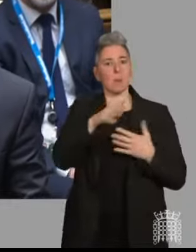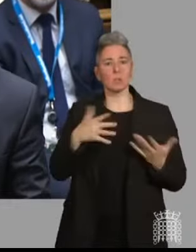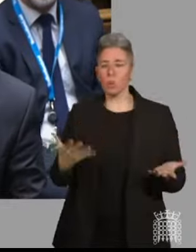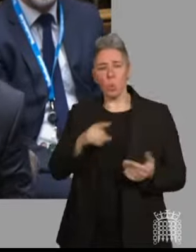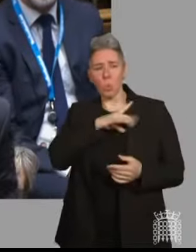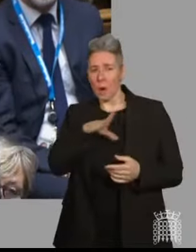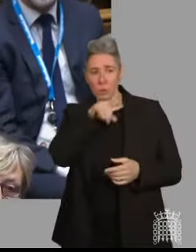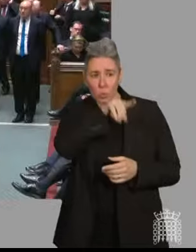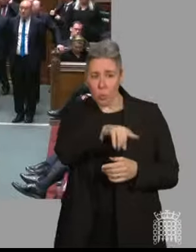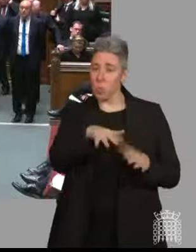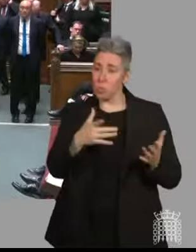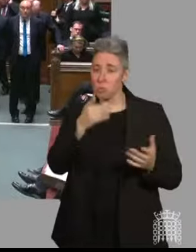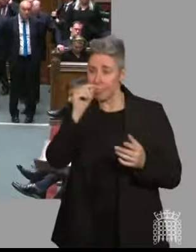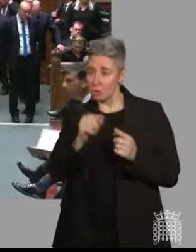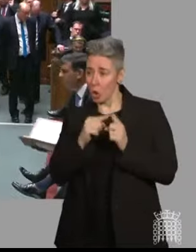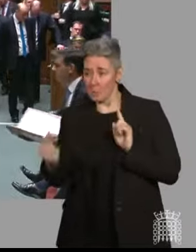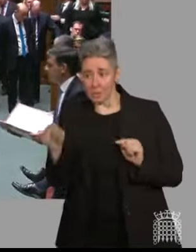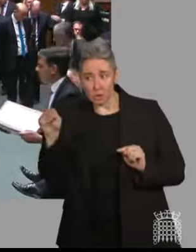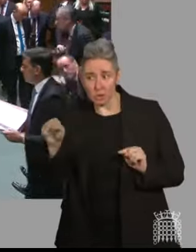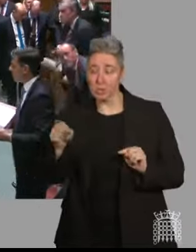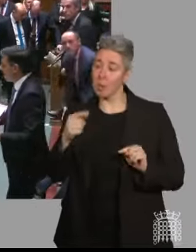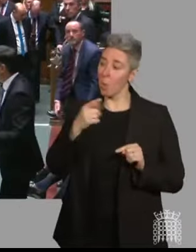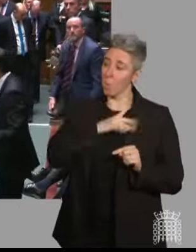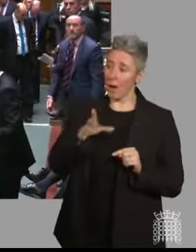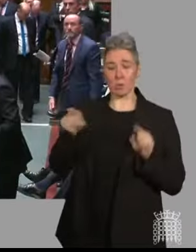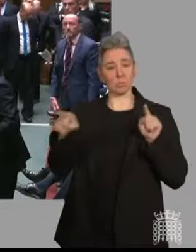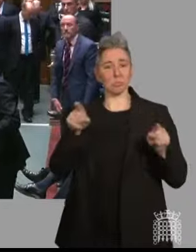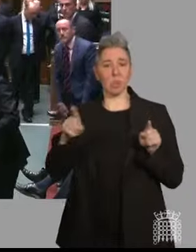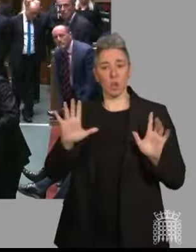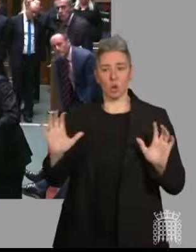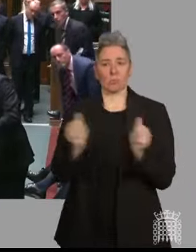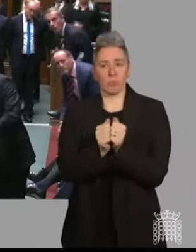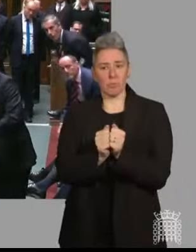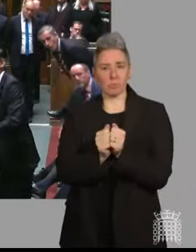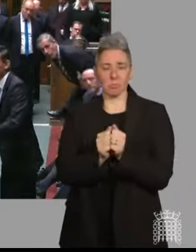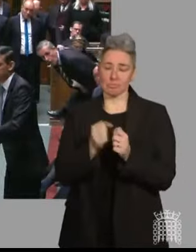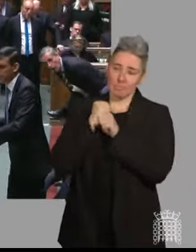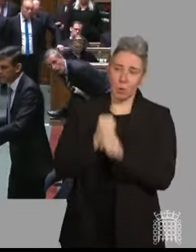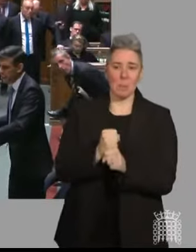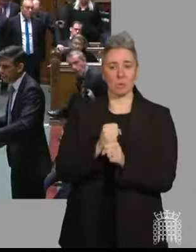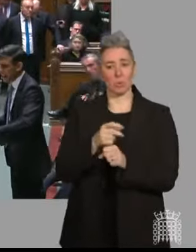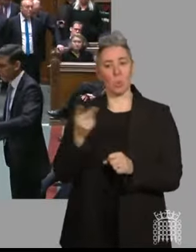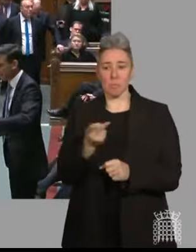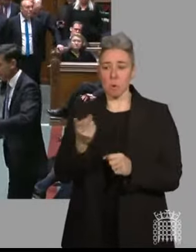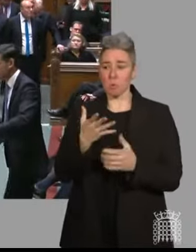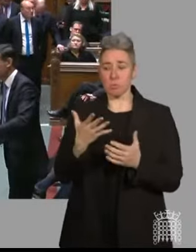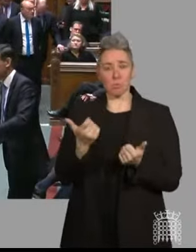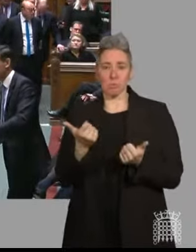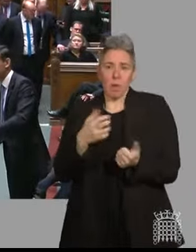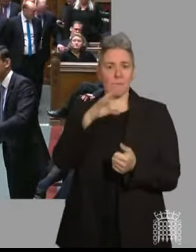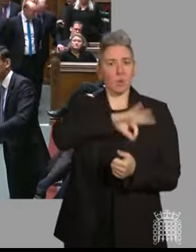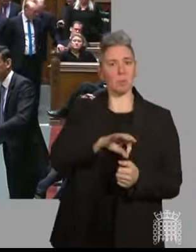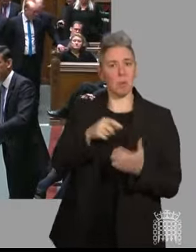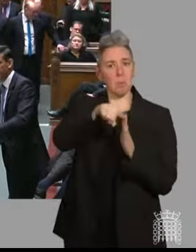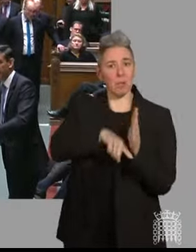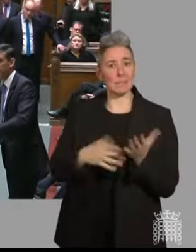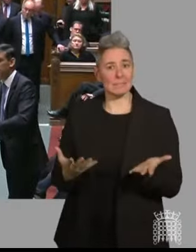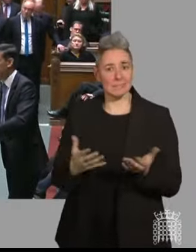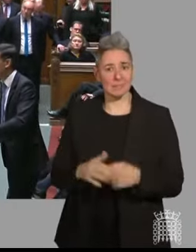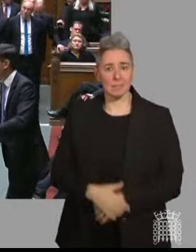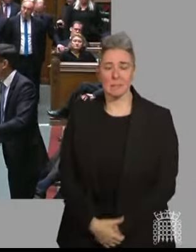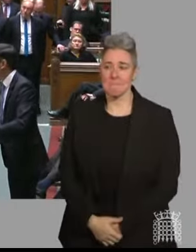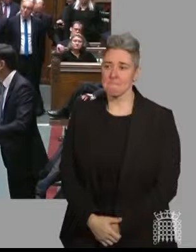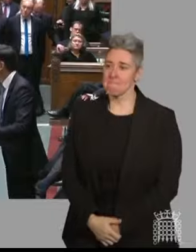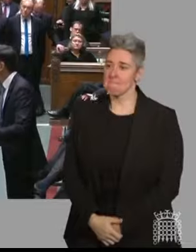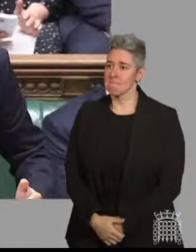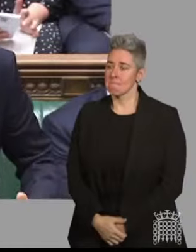affordable policies? Well, Mr. Speaker, I would just point out to the honourable gentleman that since 2010, the number of